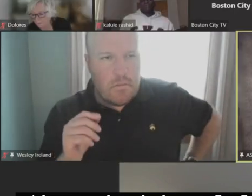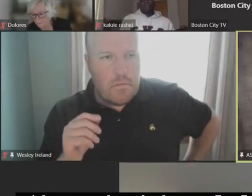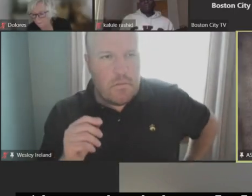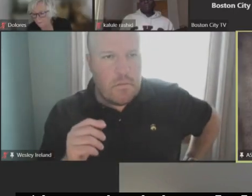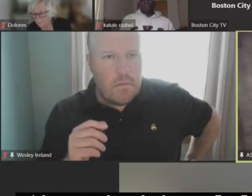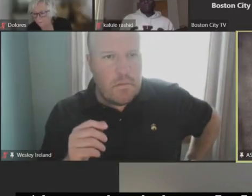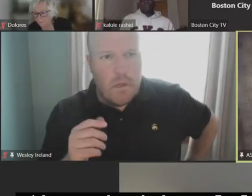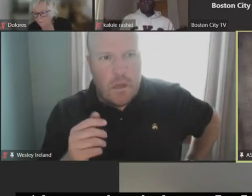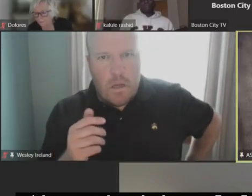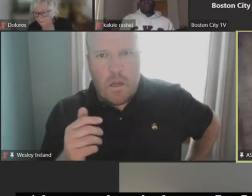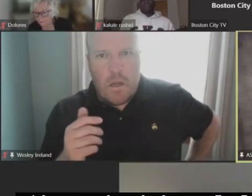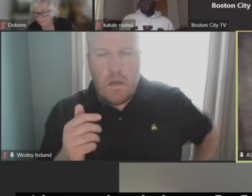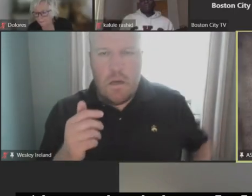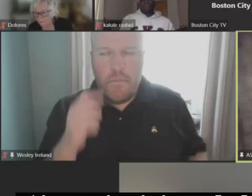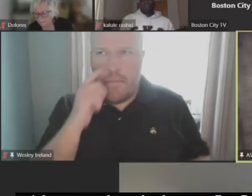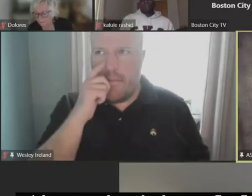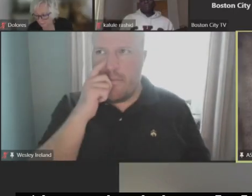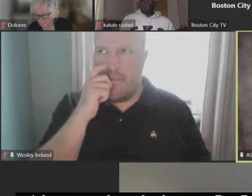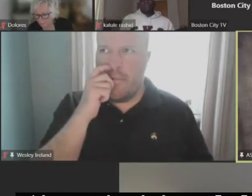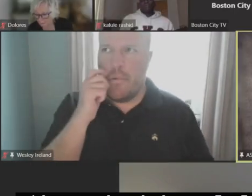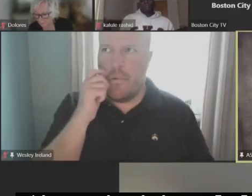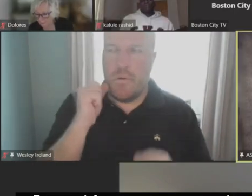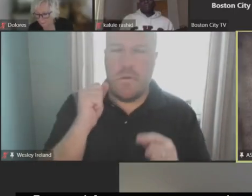All right, this is Wes.